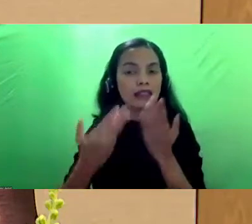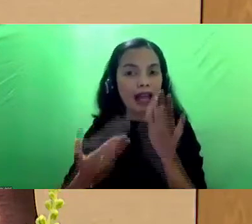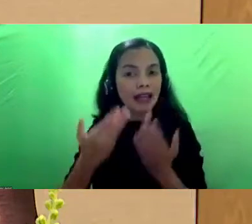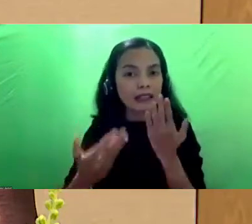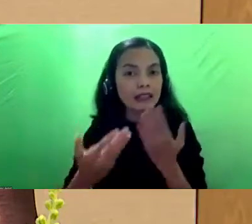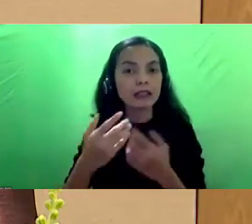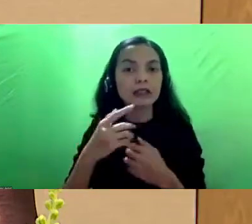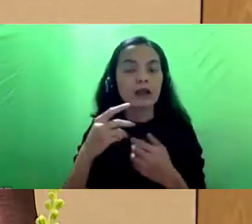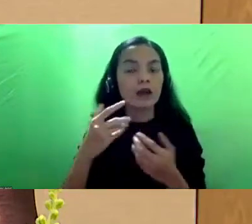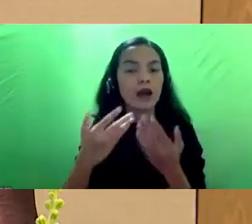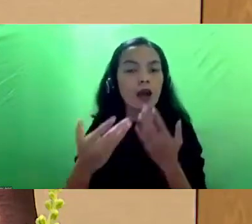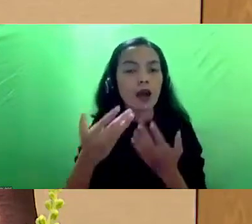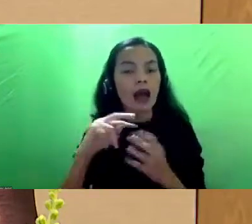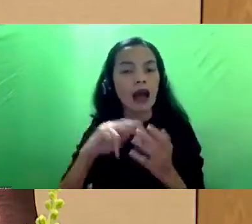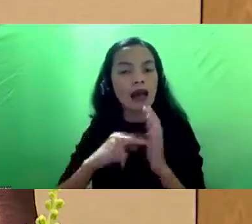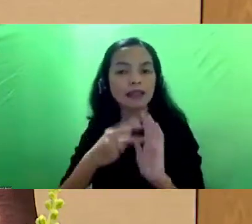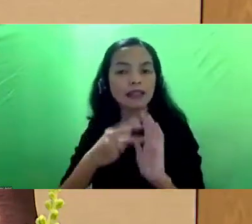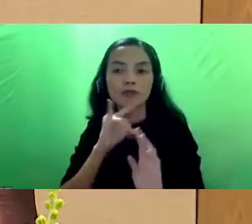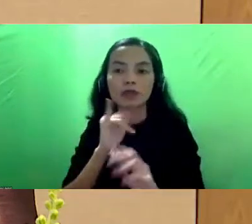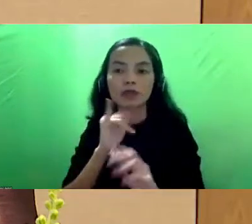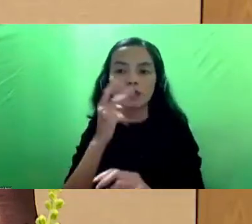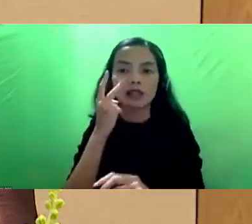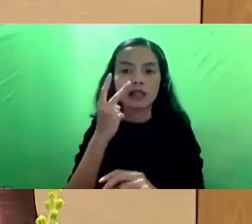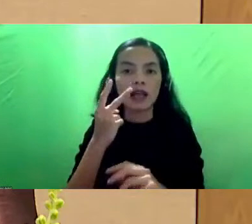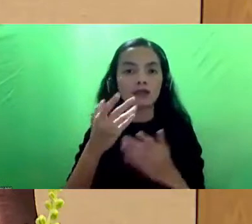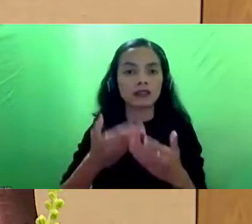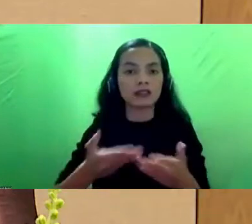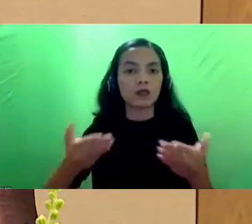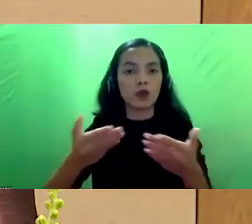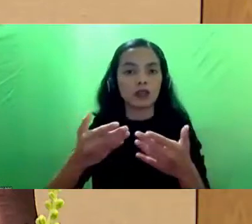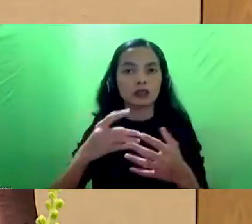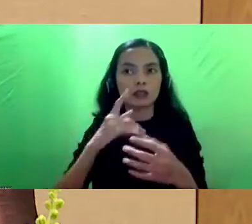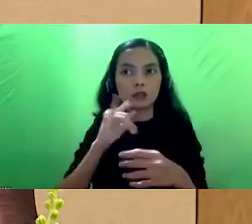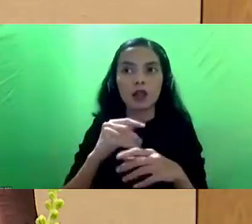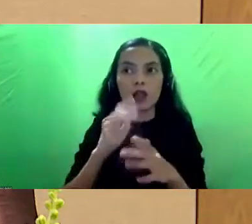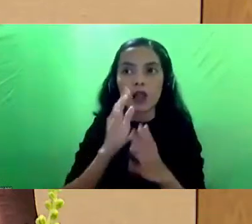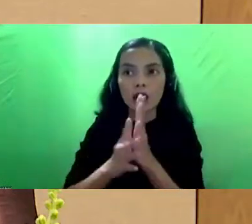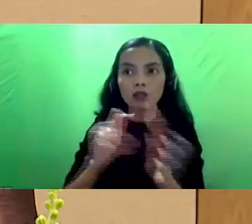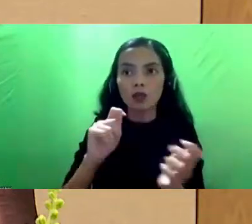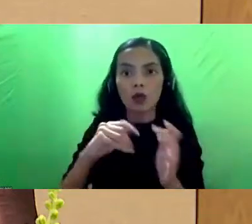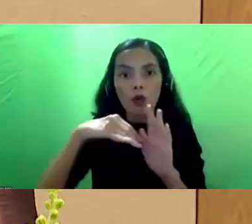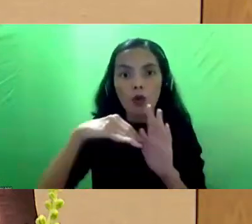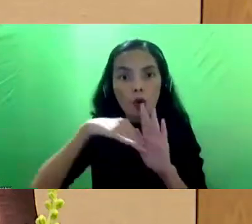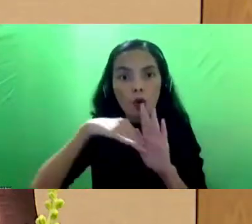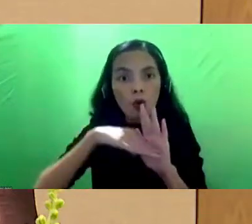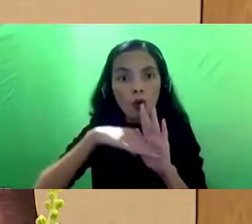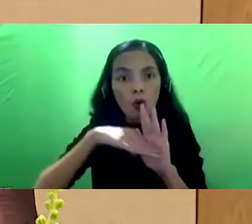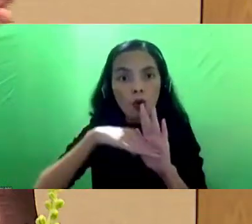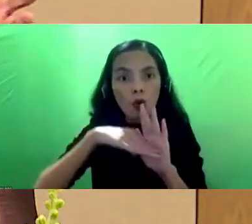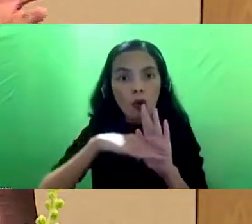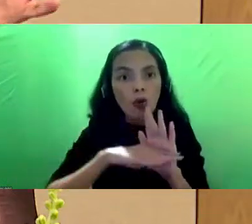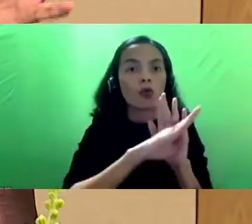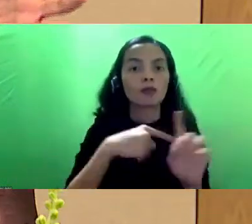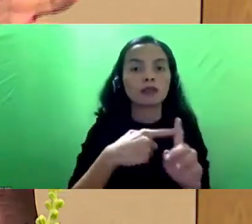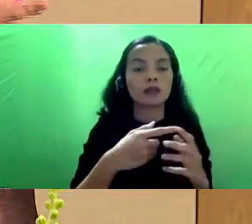timely response, and also the expansion of the SP program, social protection